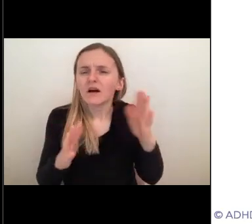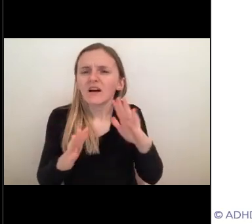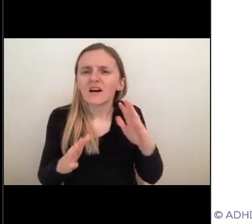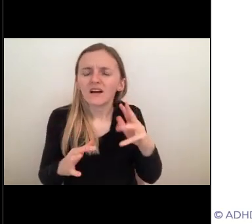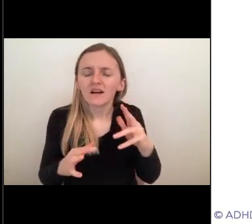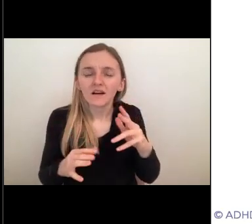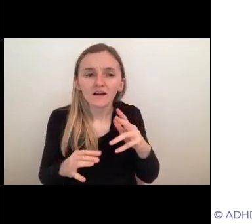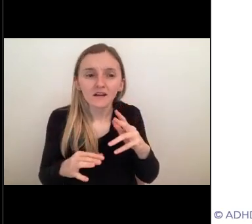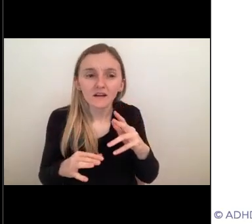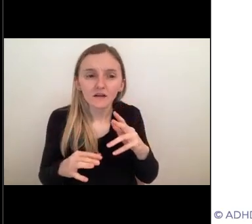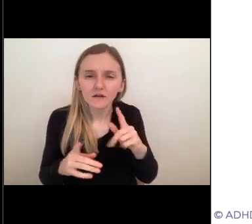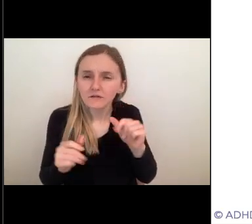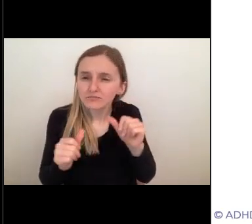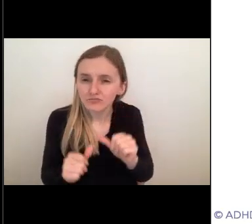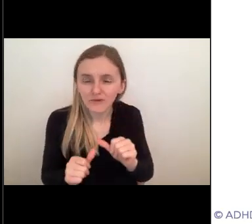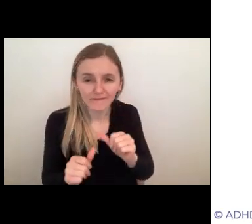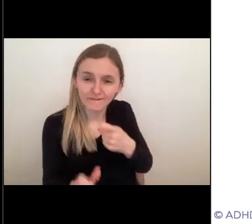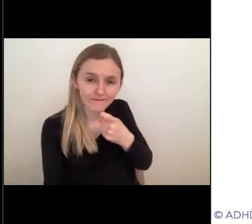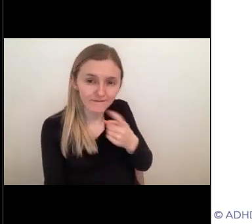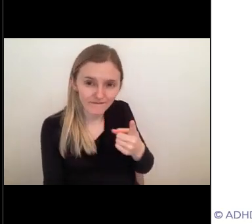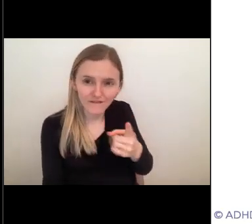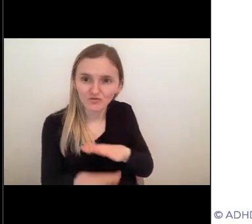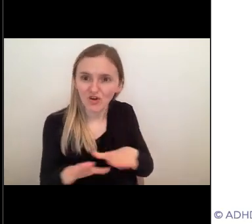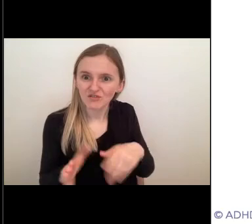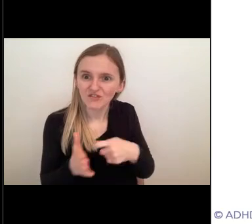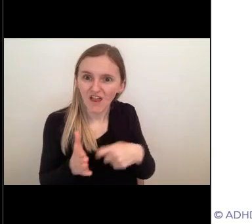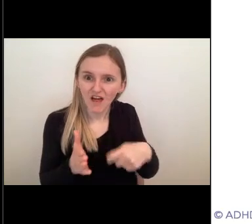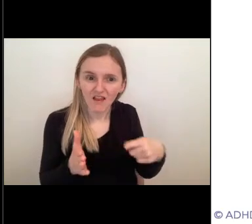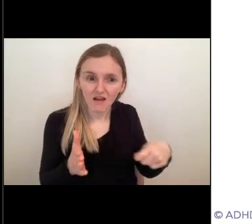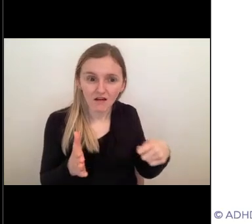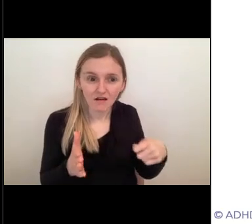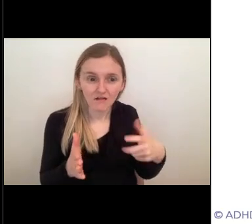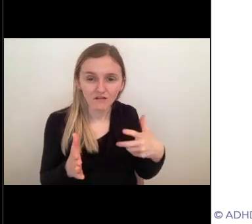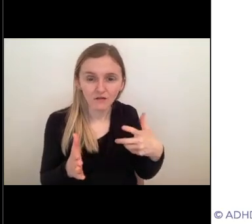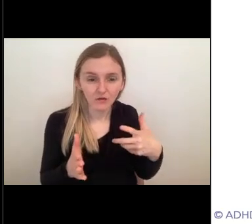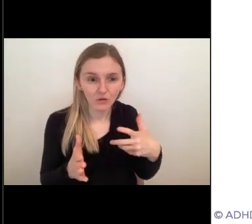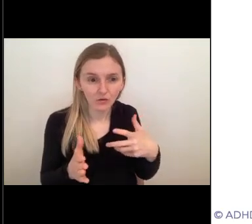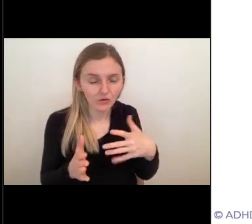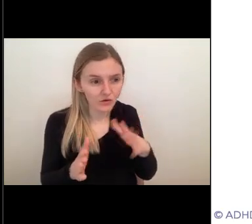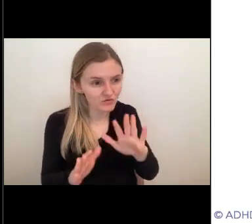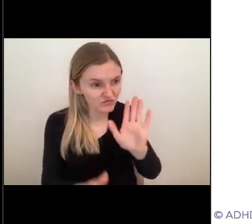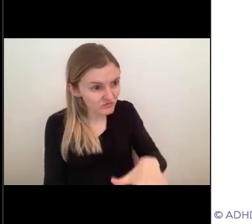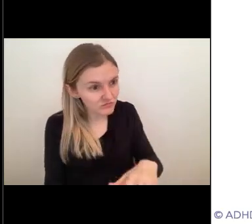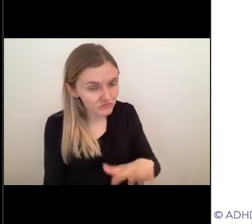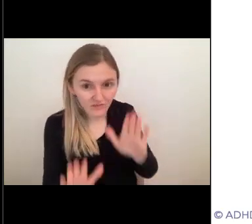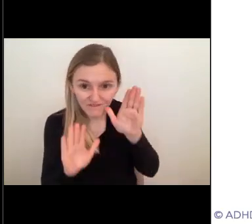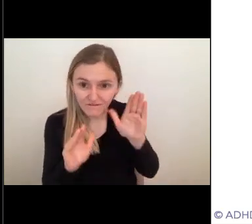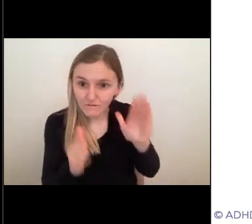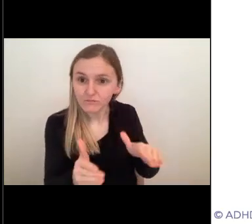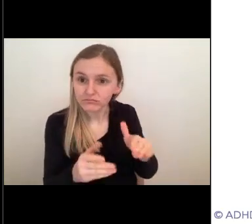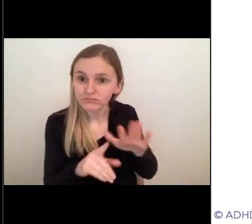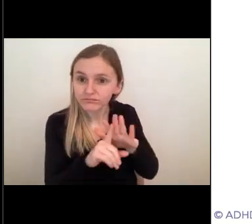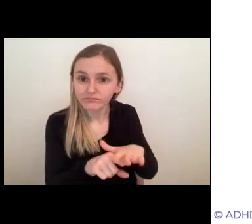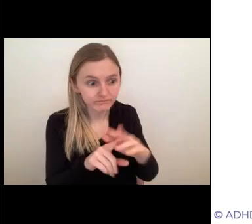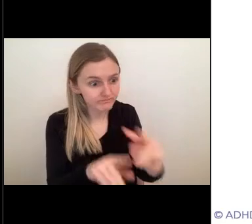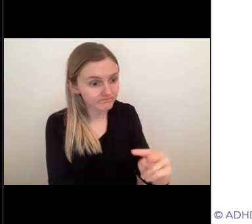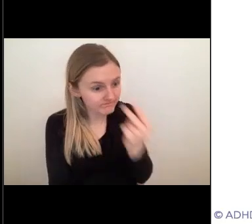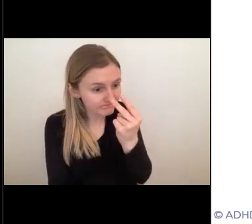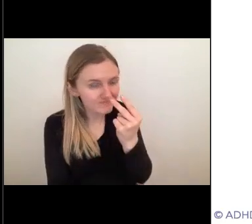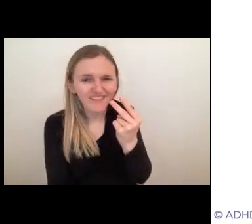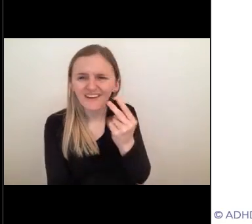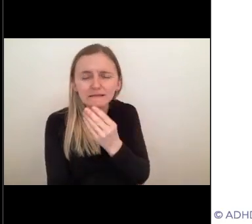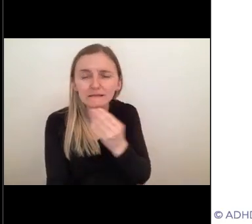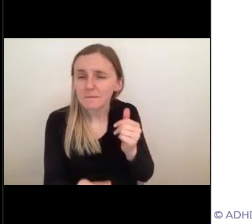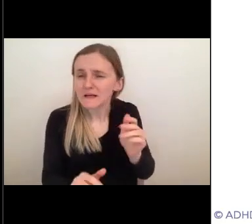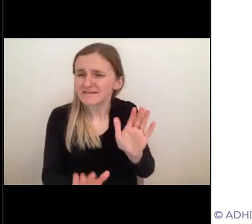sort of using lots of language, not insisting on eye contact. For some of our young people, they can find that difficult. So, you know, don't insist